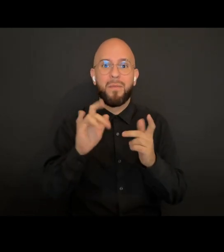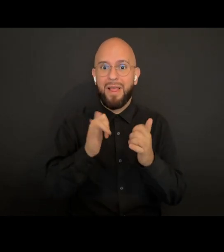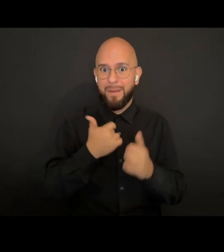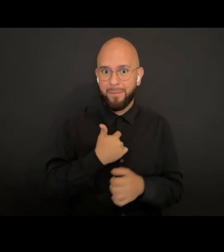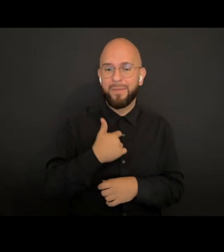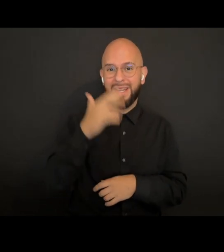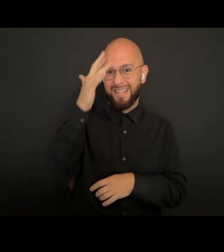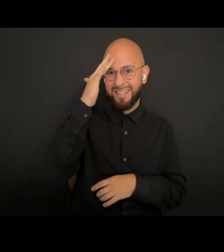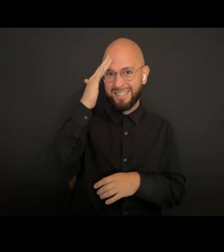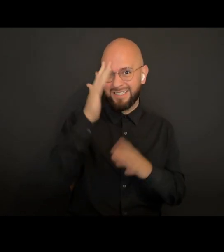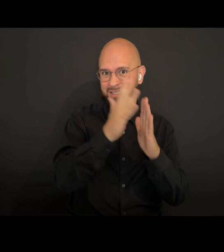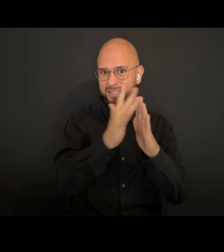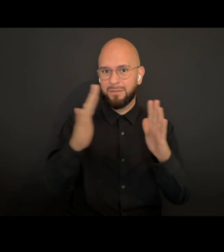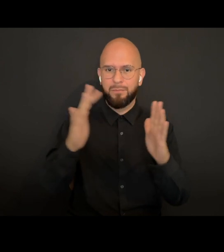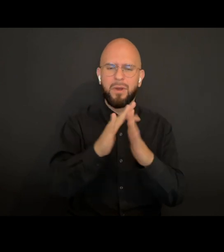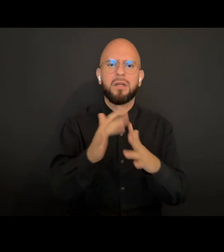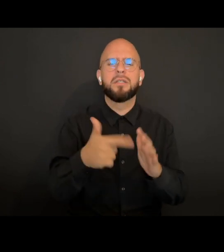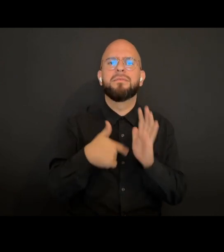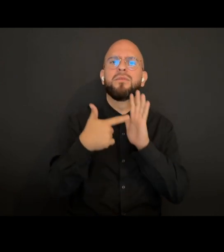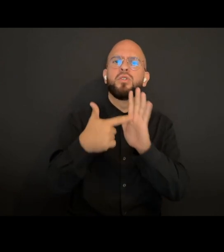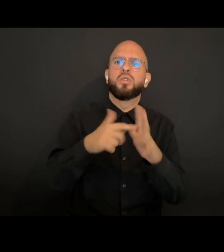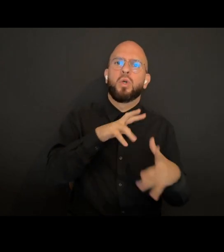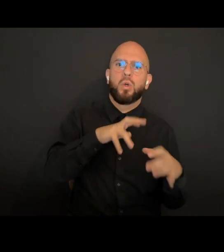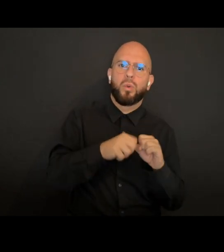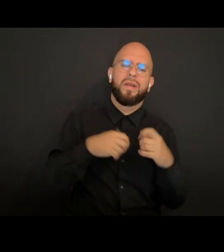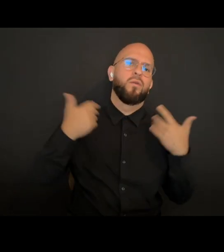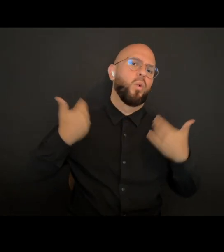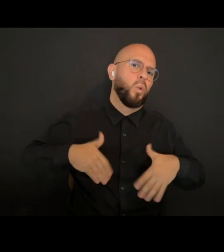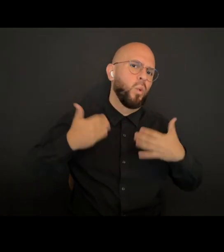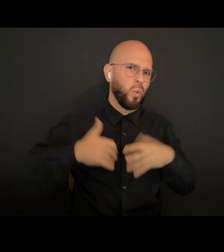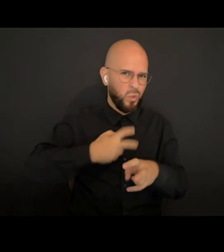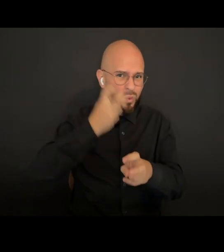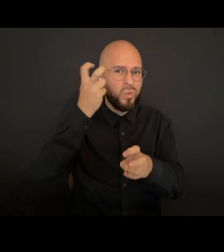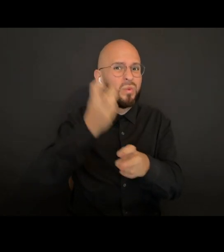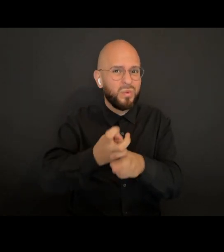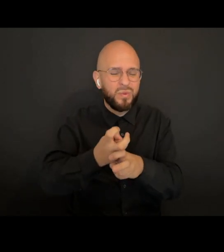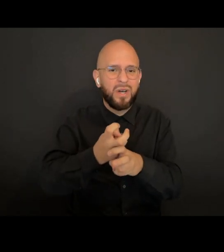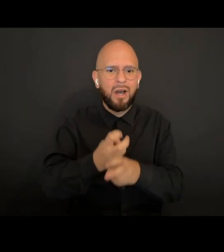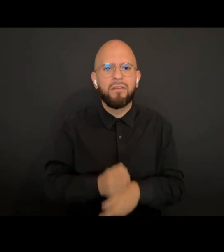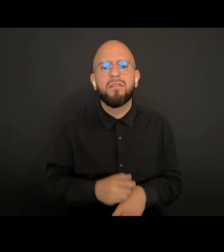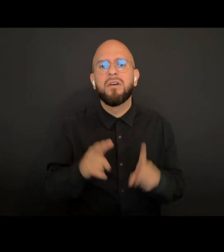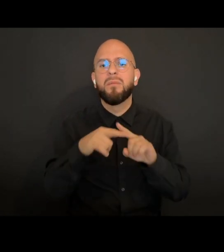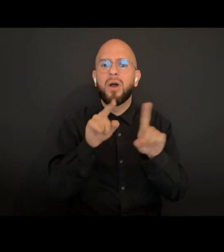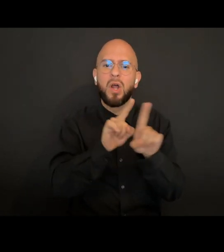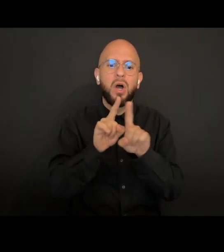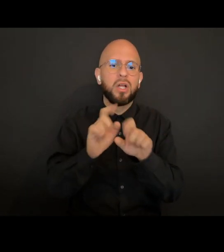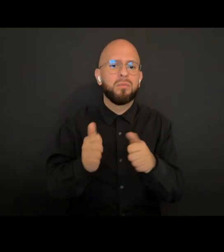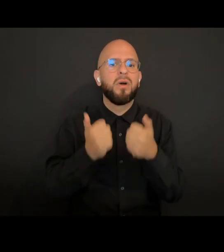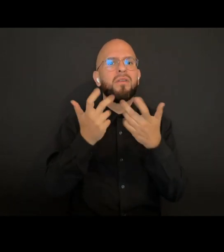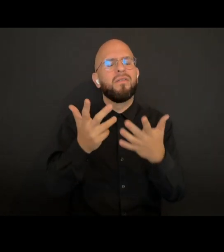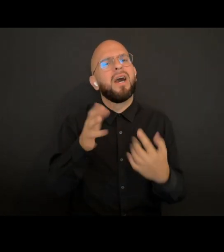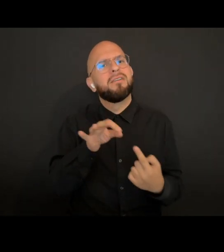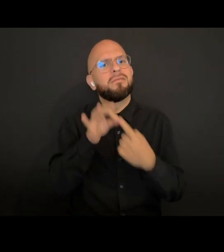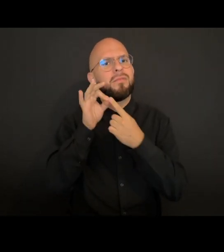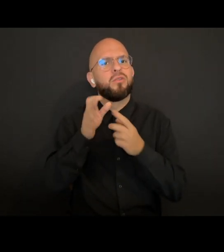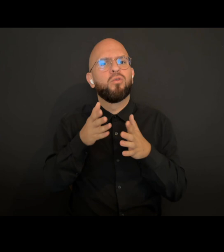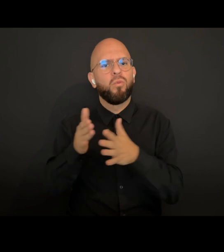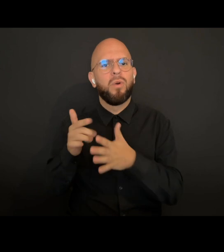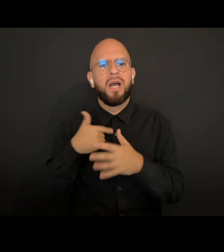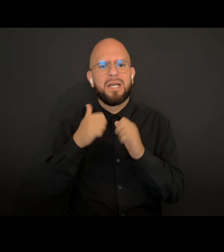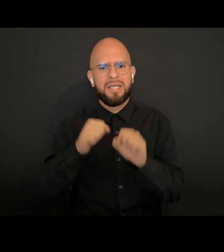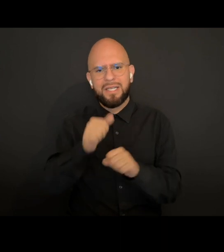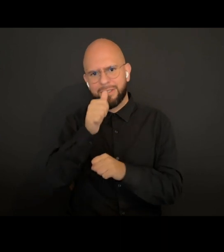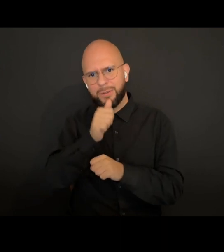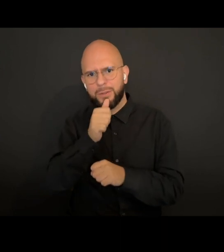autism spectrum like me, conveying thoughts and feelings of grief may be especially challenging, yet may also provide unique ways